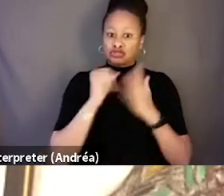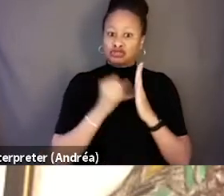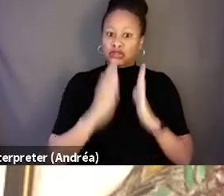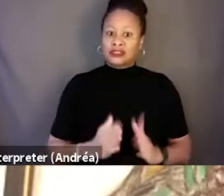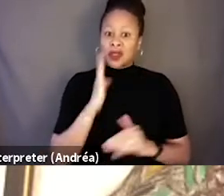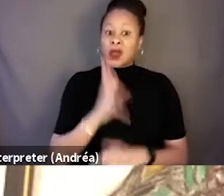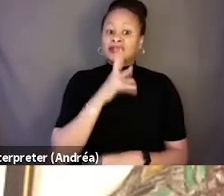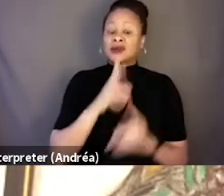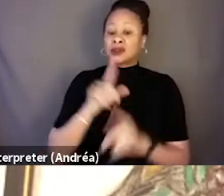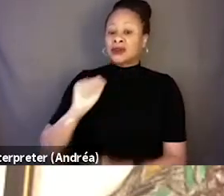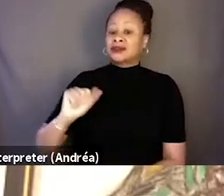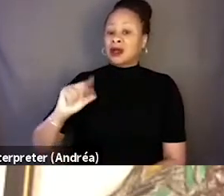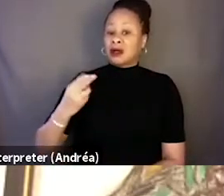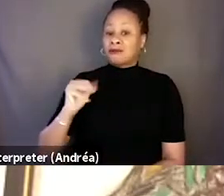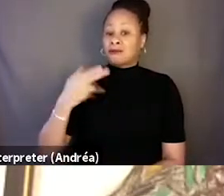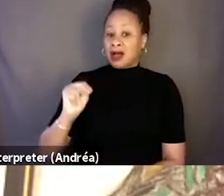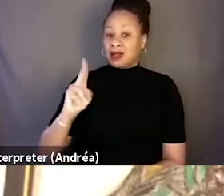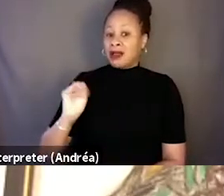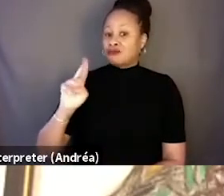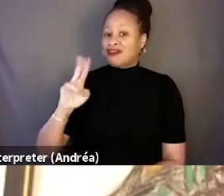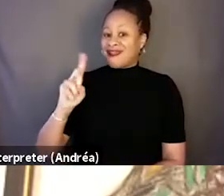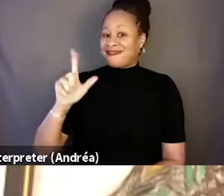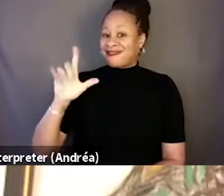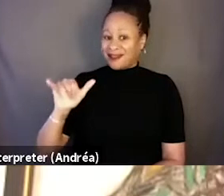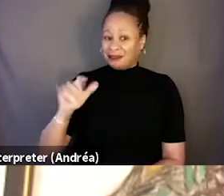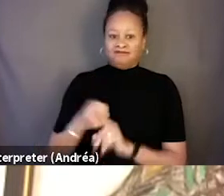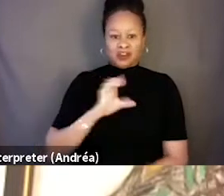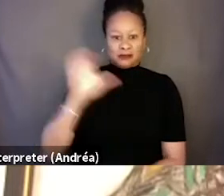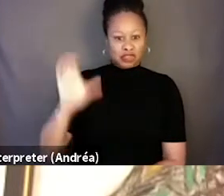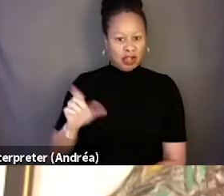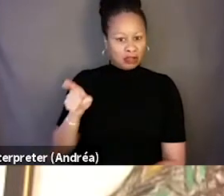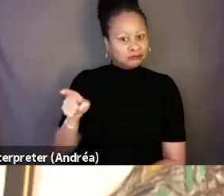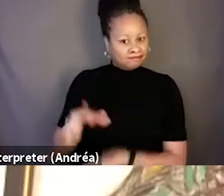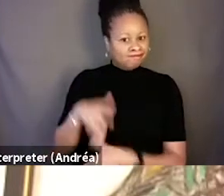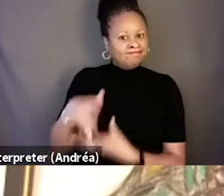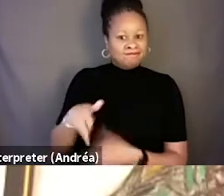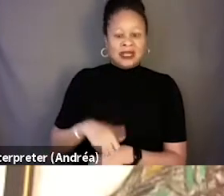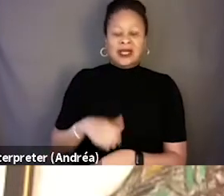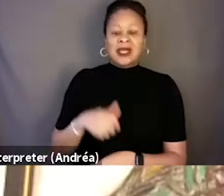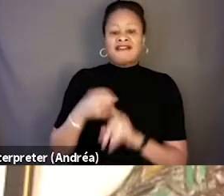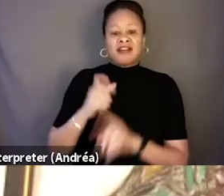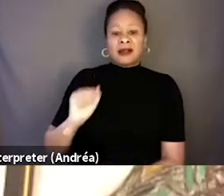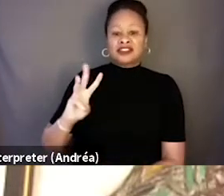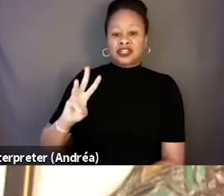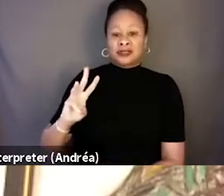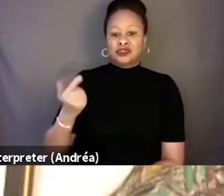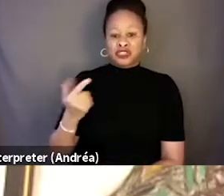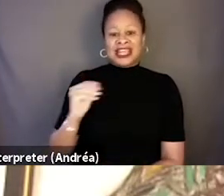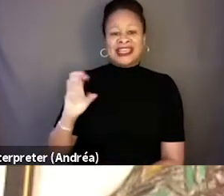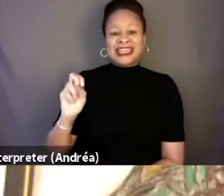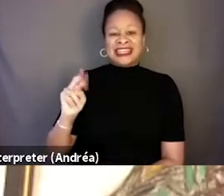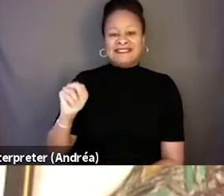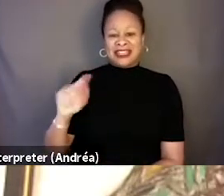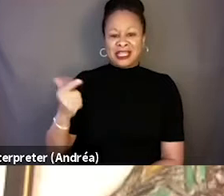to Tahman Bradley. Let me introduce him. He is a Chicago native who anchors WGN Evening News, and he